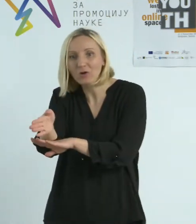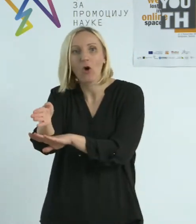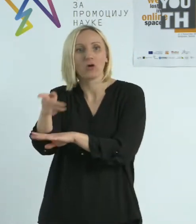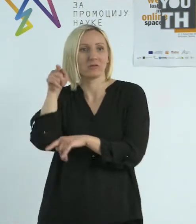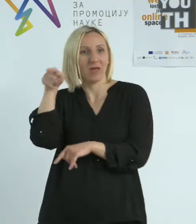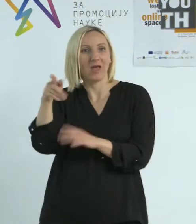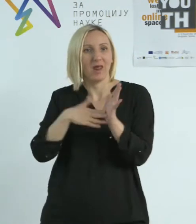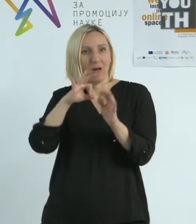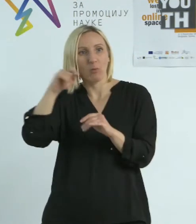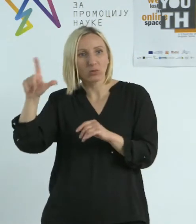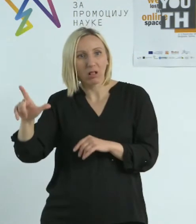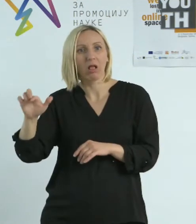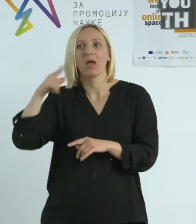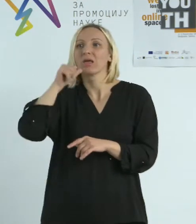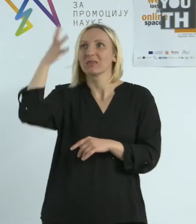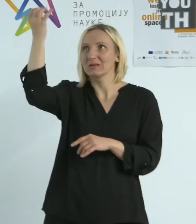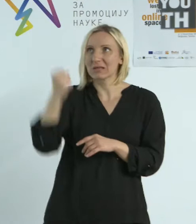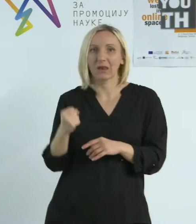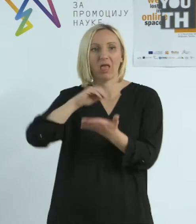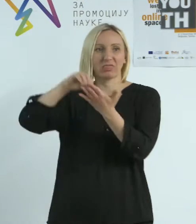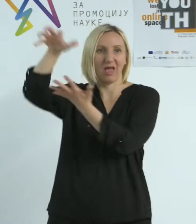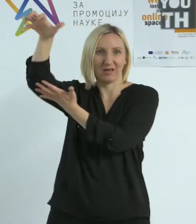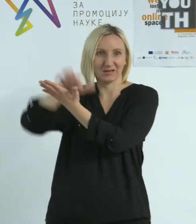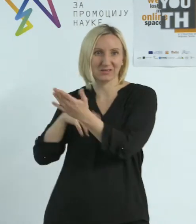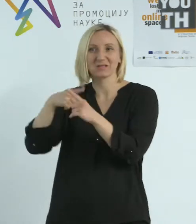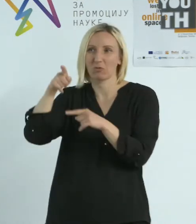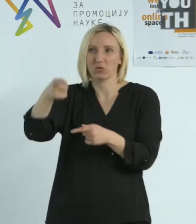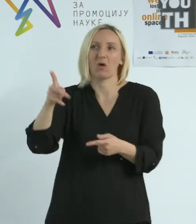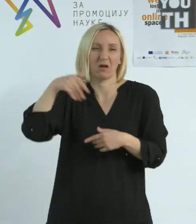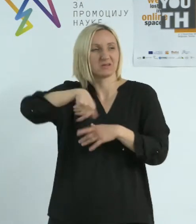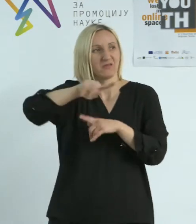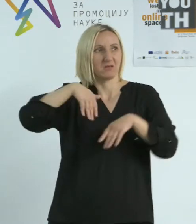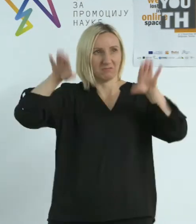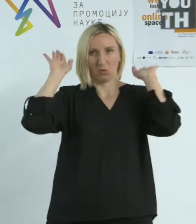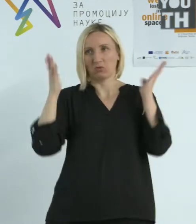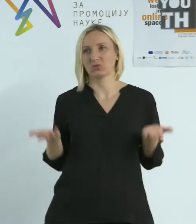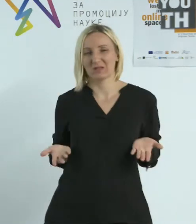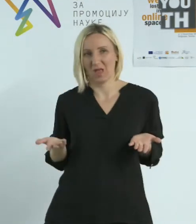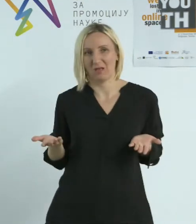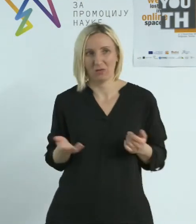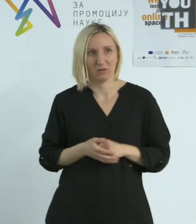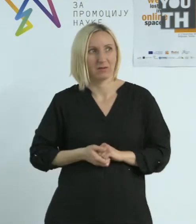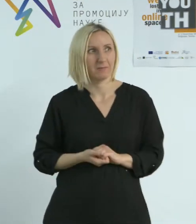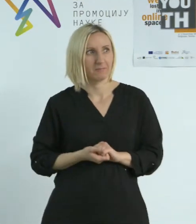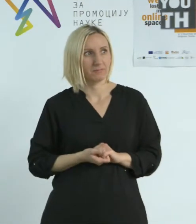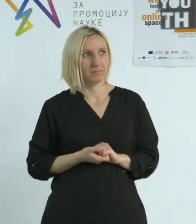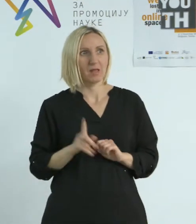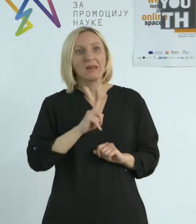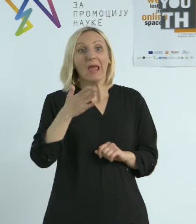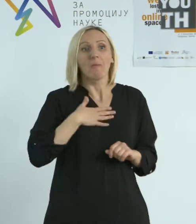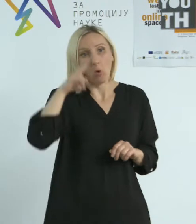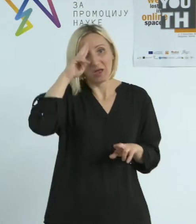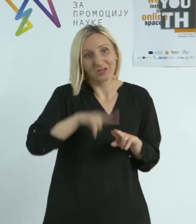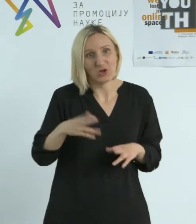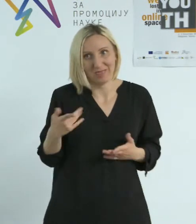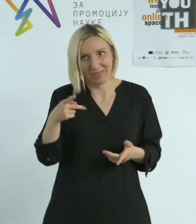and download. So that's why they drop out. This is not not my solution to